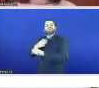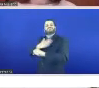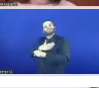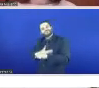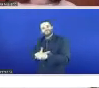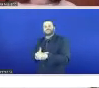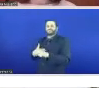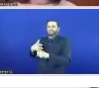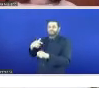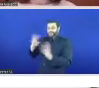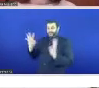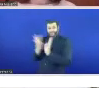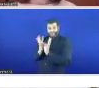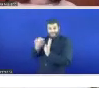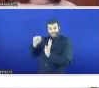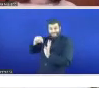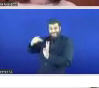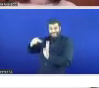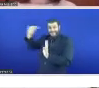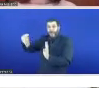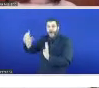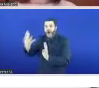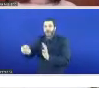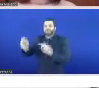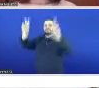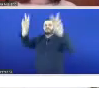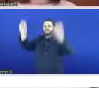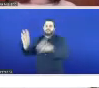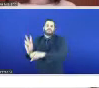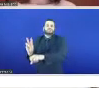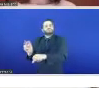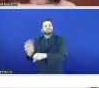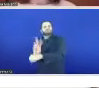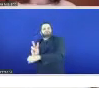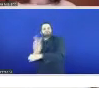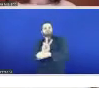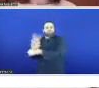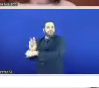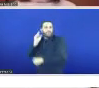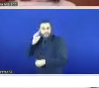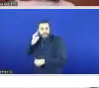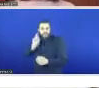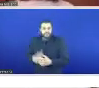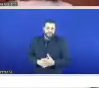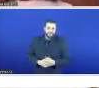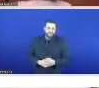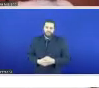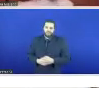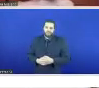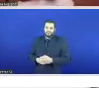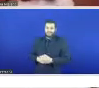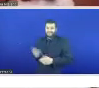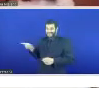rights defenders are demanding of governments, beginning with actually making information